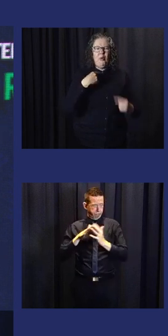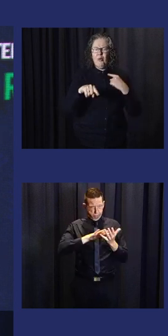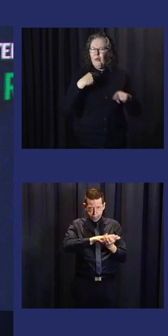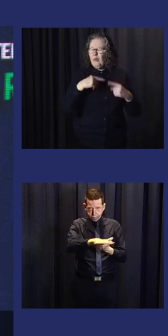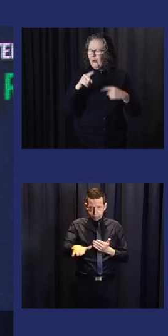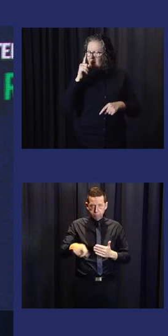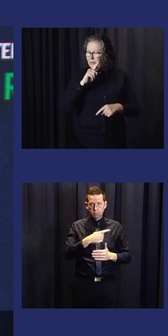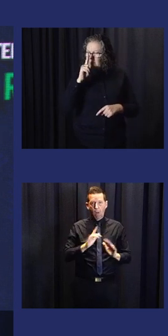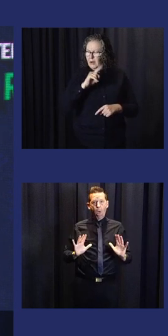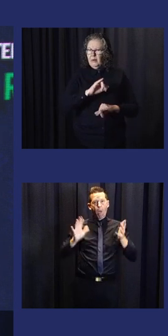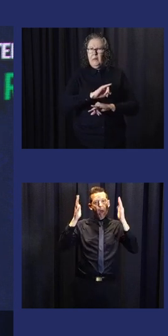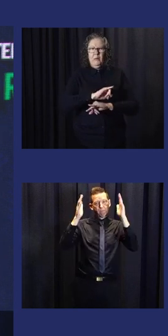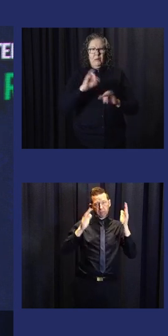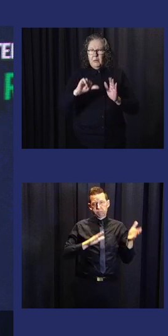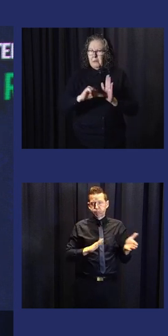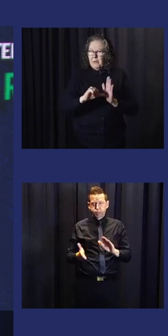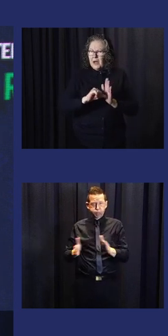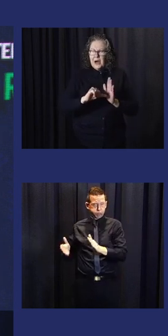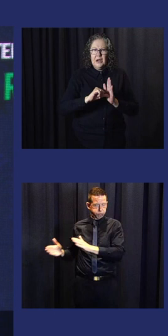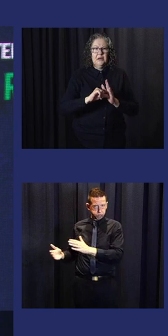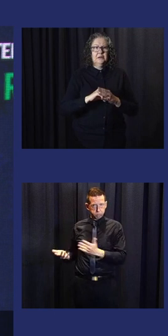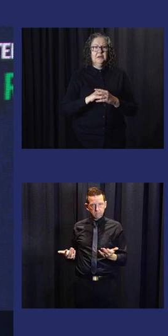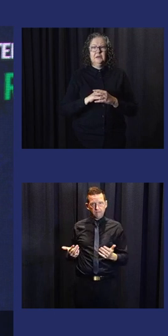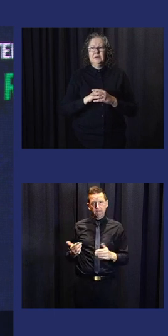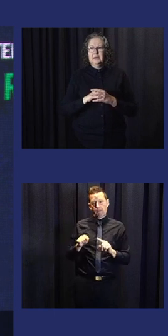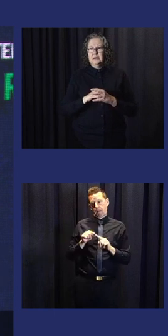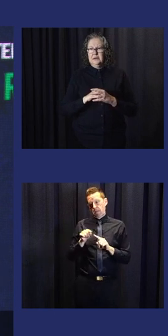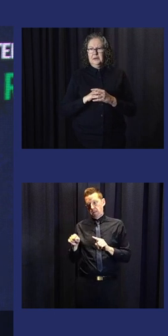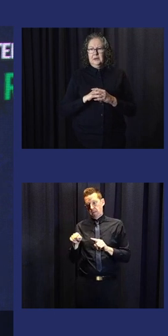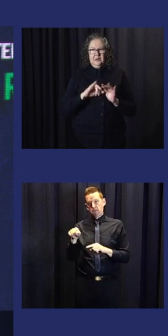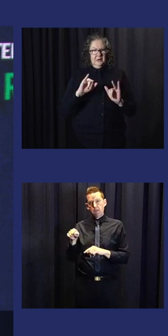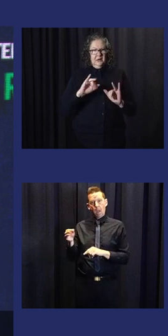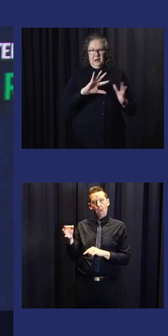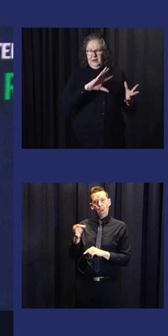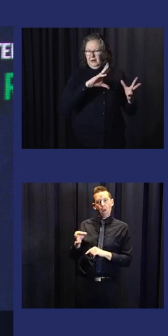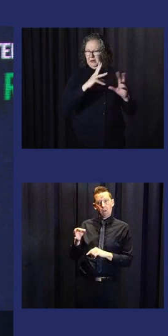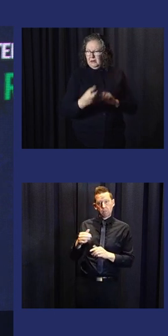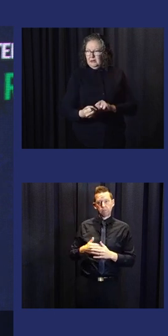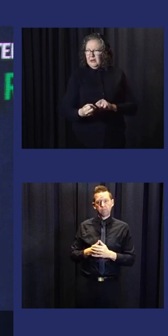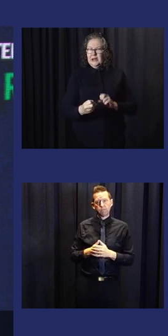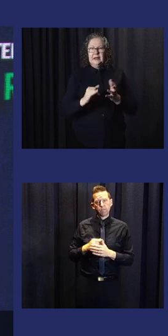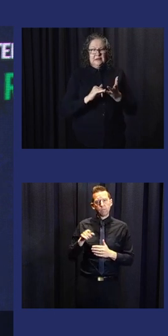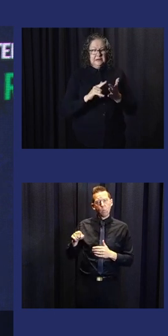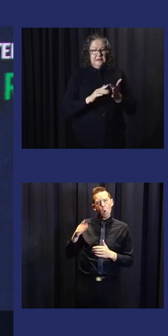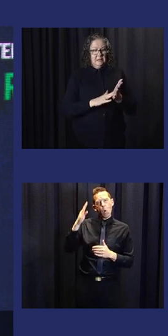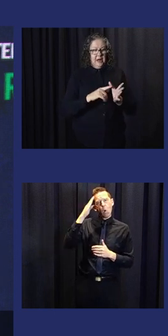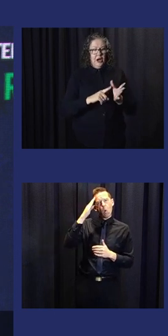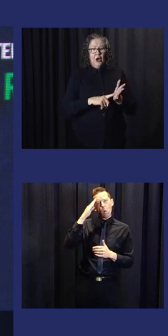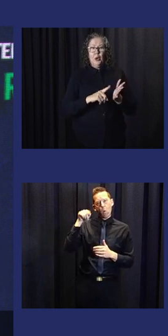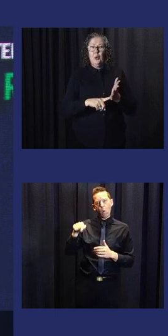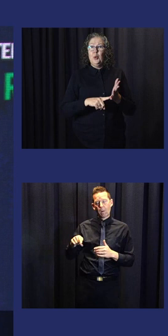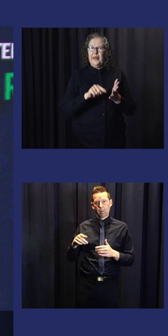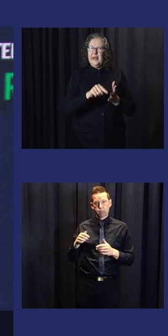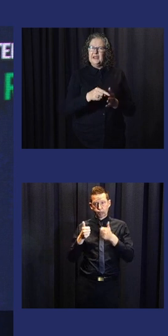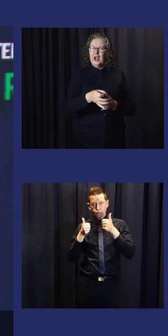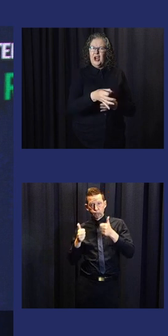and infrastructure, the human casualties in the island of Simeulue is not that high. This is due